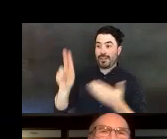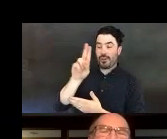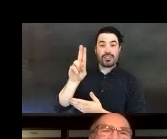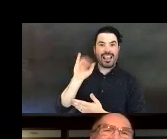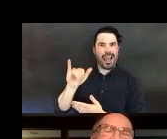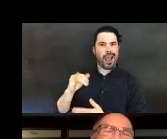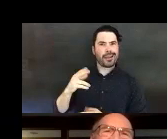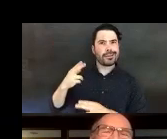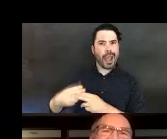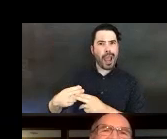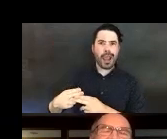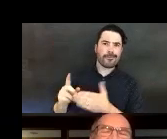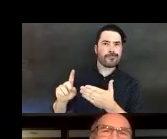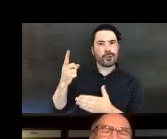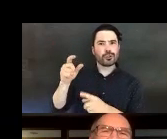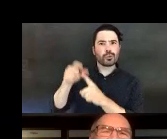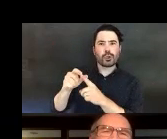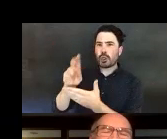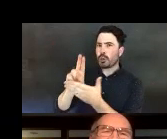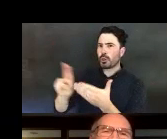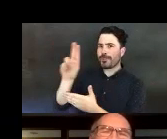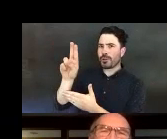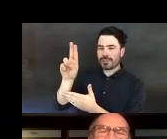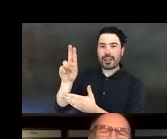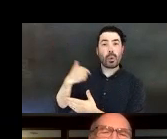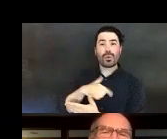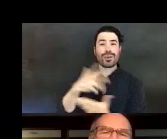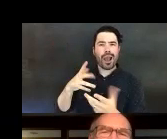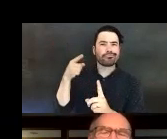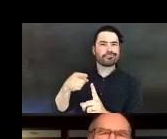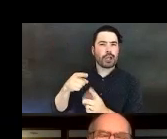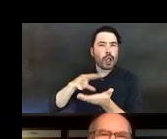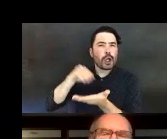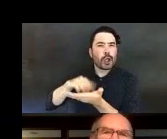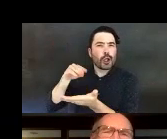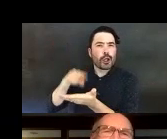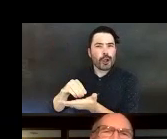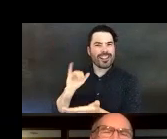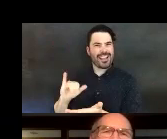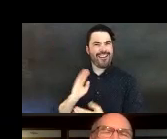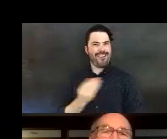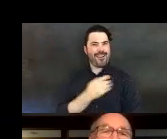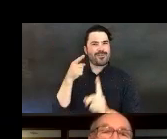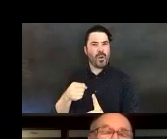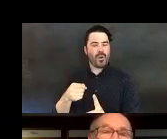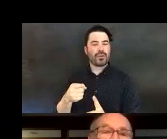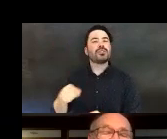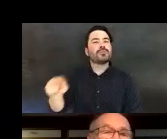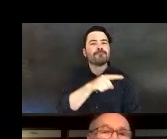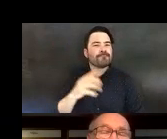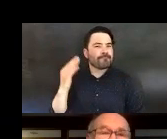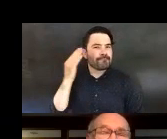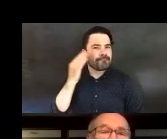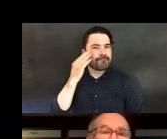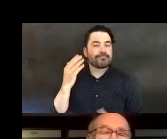We're defined by our learning programs, and as many of you have heard before, our hospital was